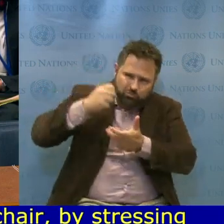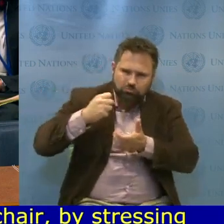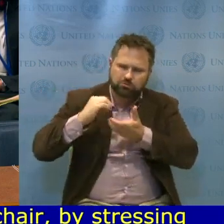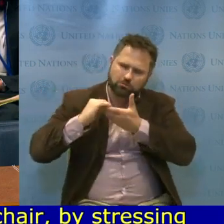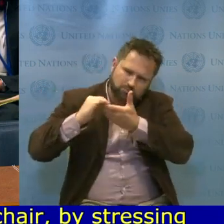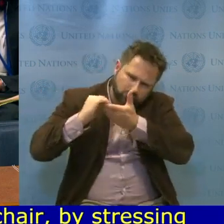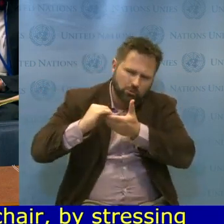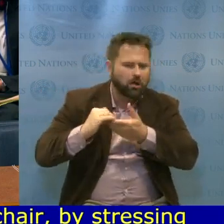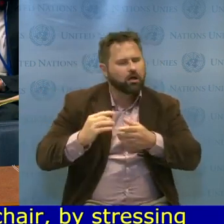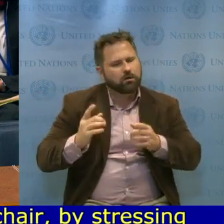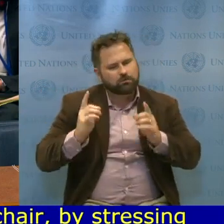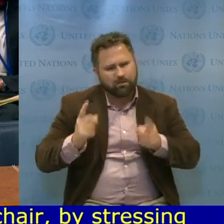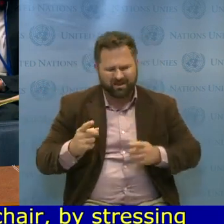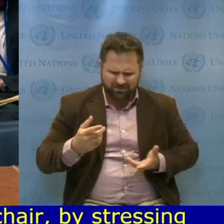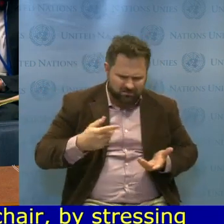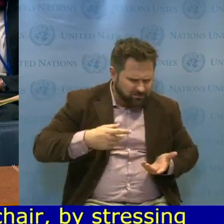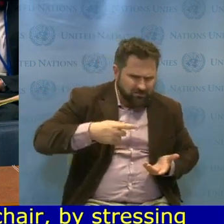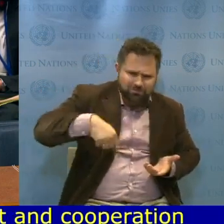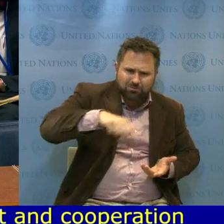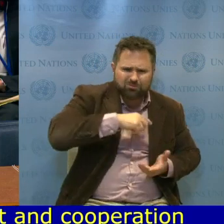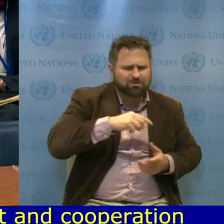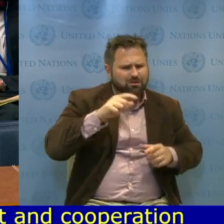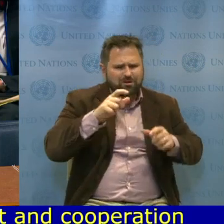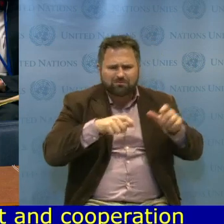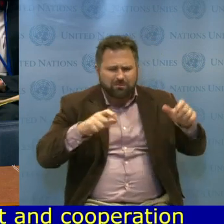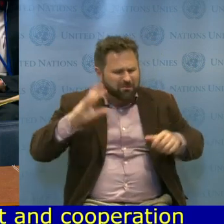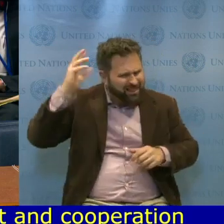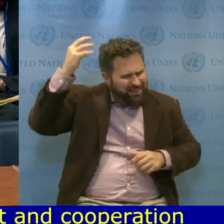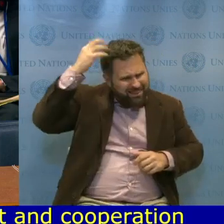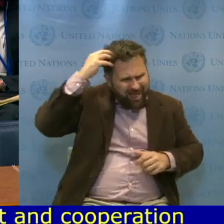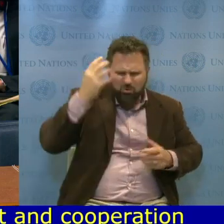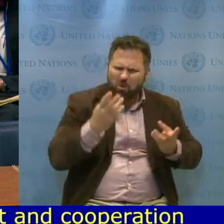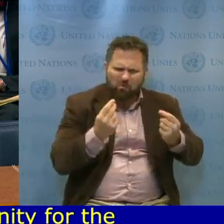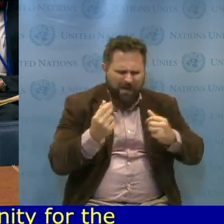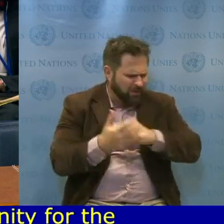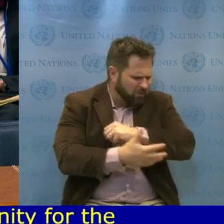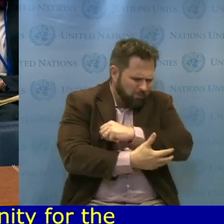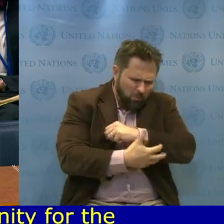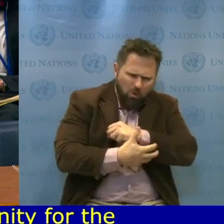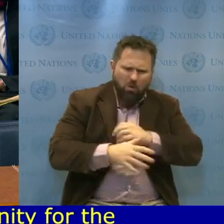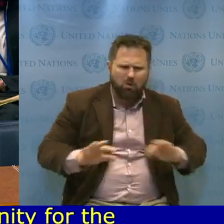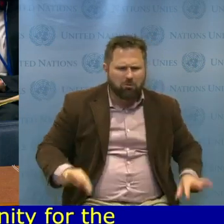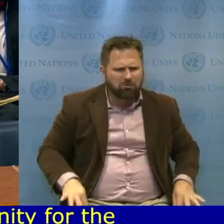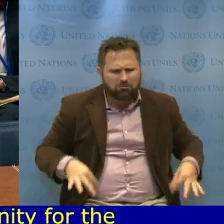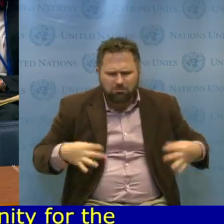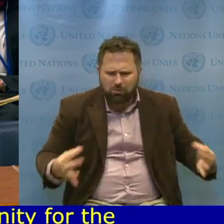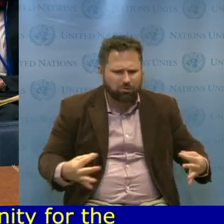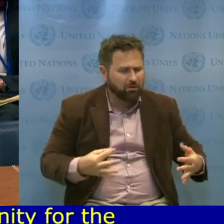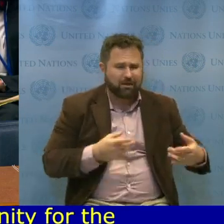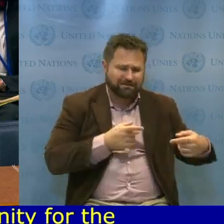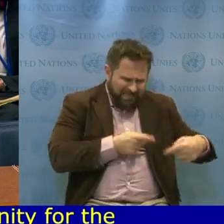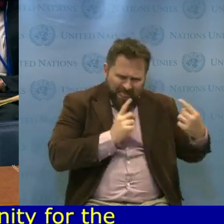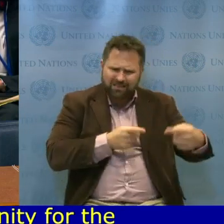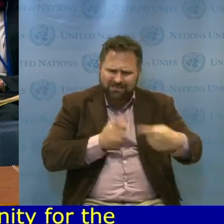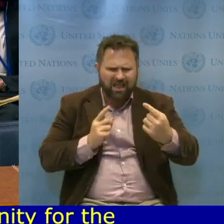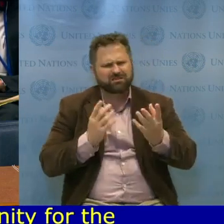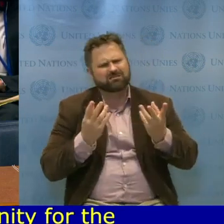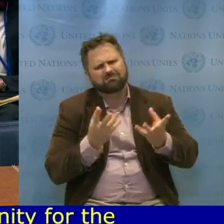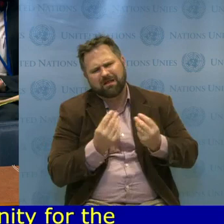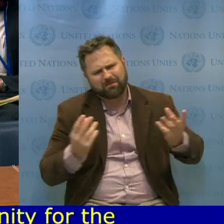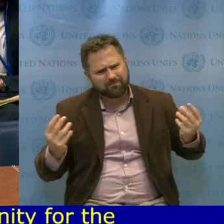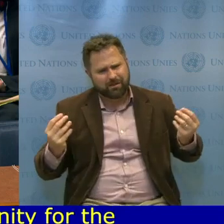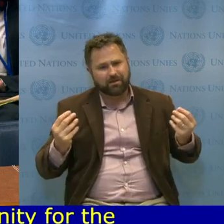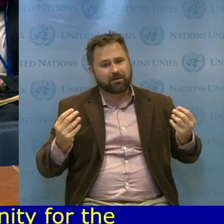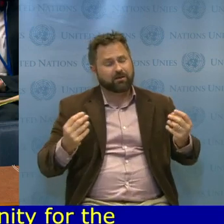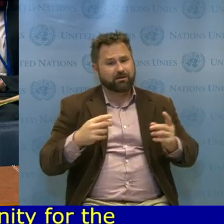the least developed countries like the Laopedia, which have numerous challenges to address, including the disability